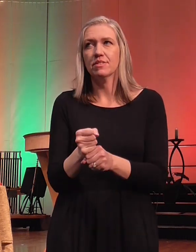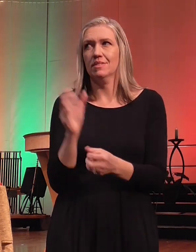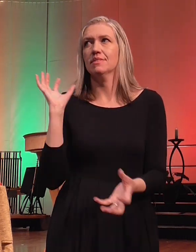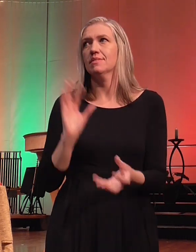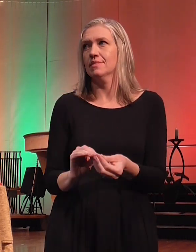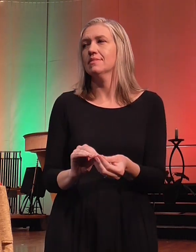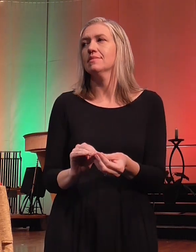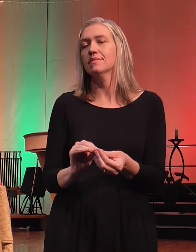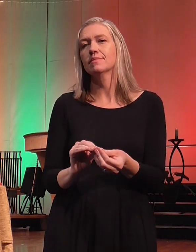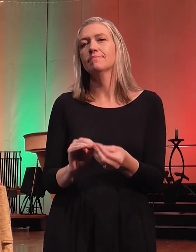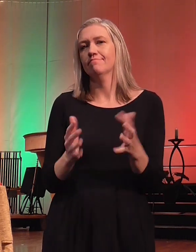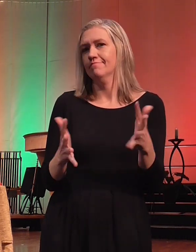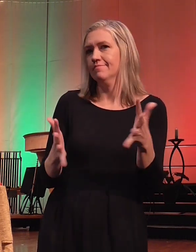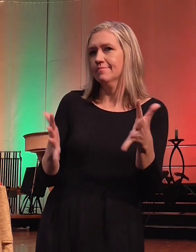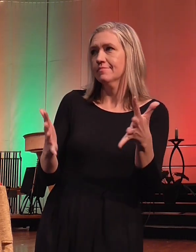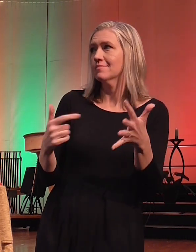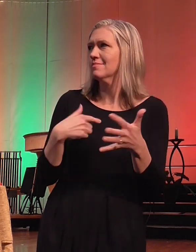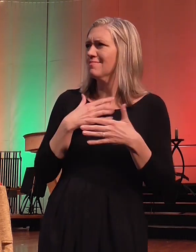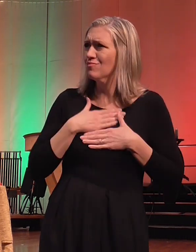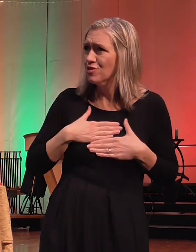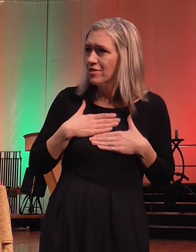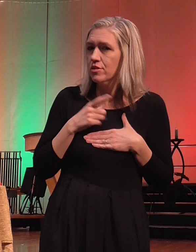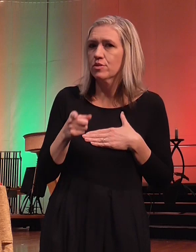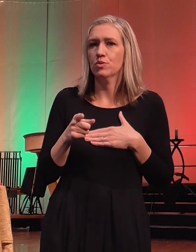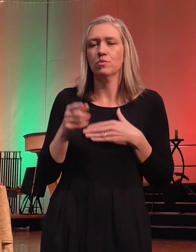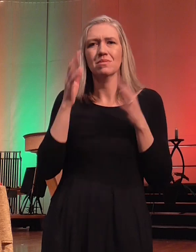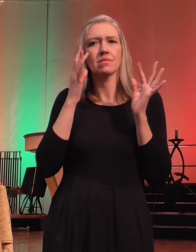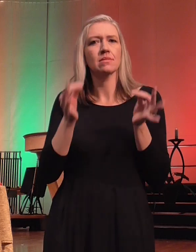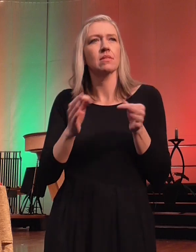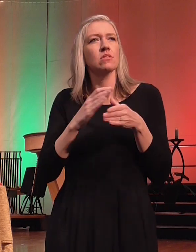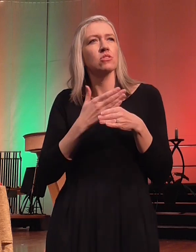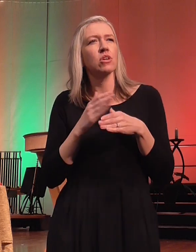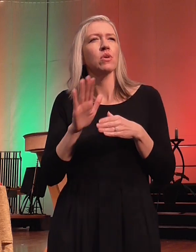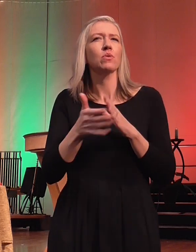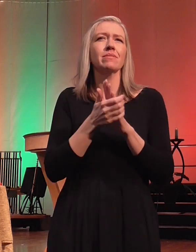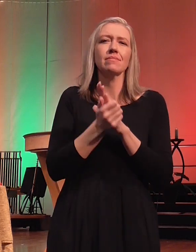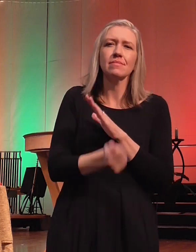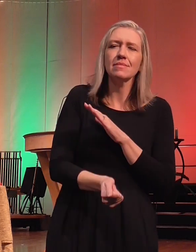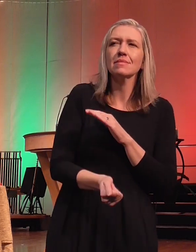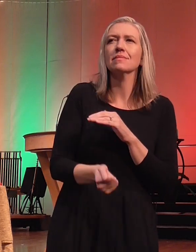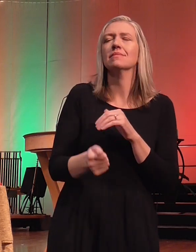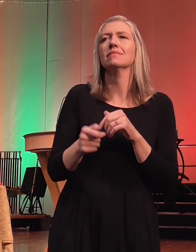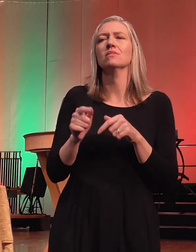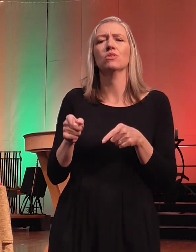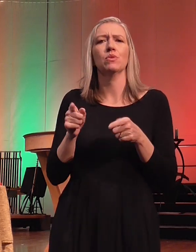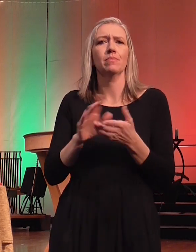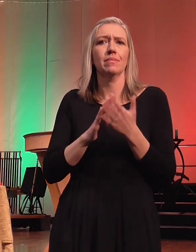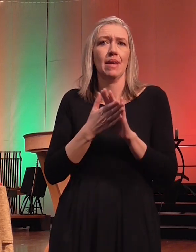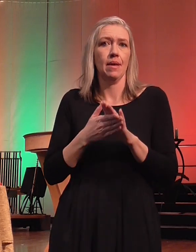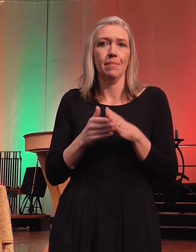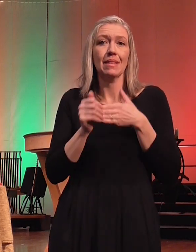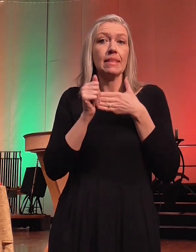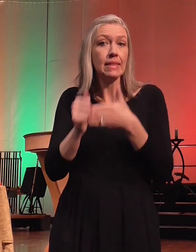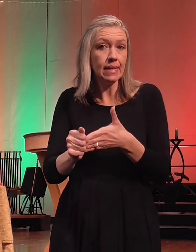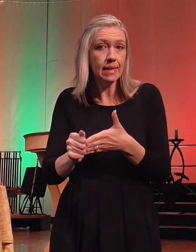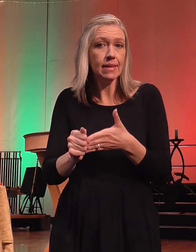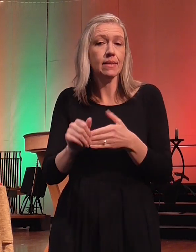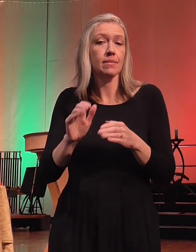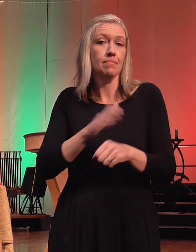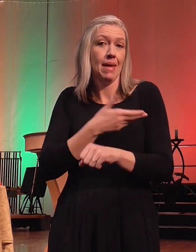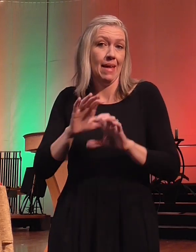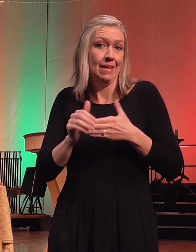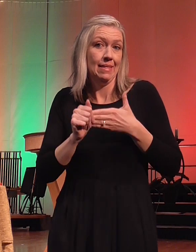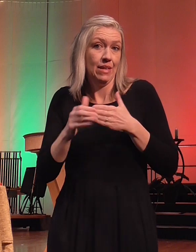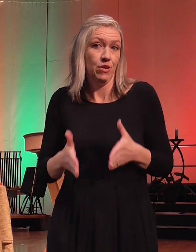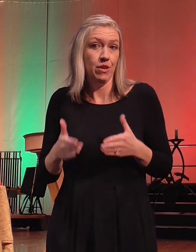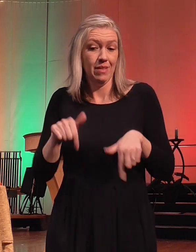just so appreciative, Rob, that you've chosen to share your talents and gifts. You anchor our music team. You became officially our lead band leader